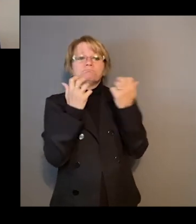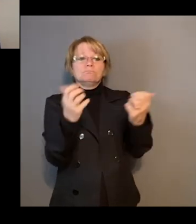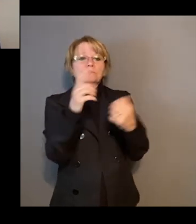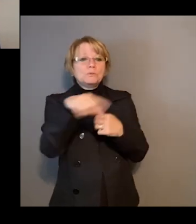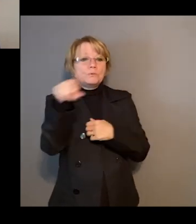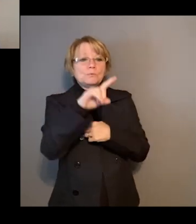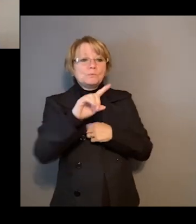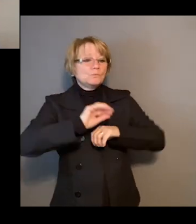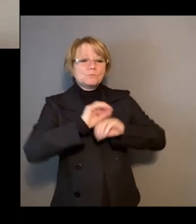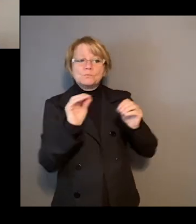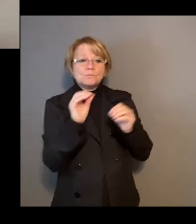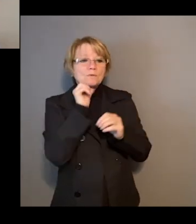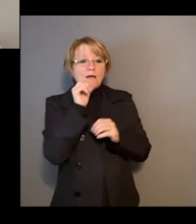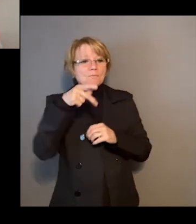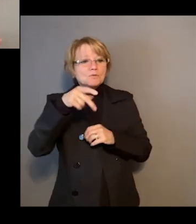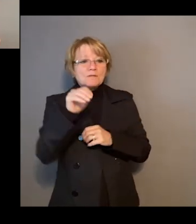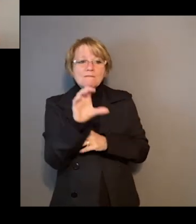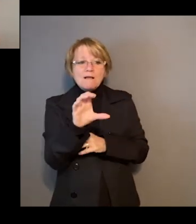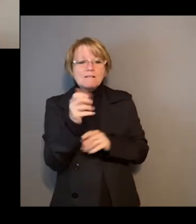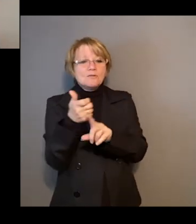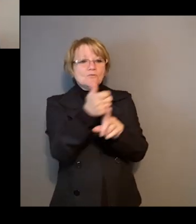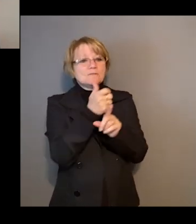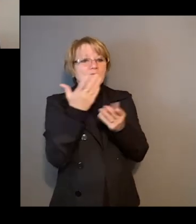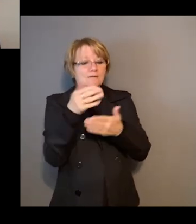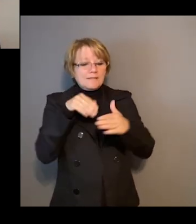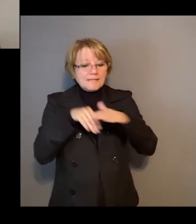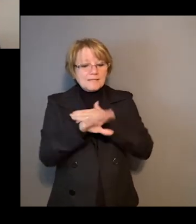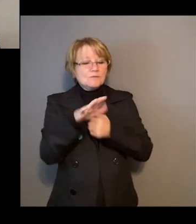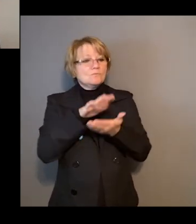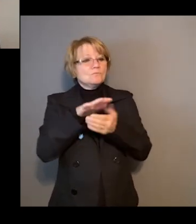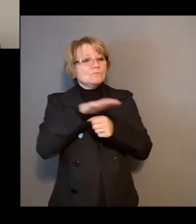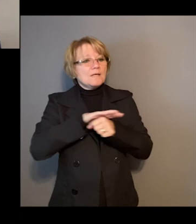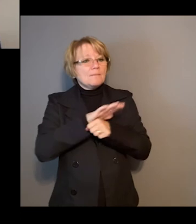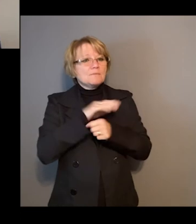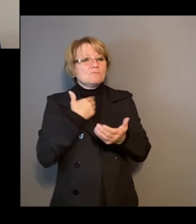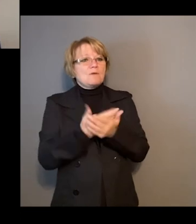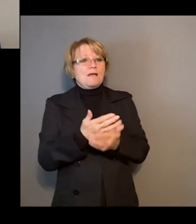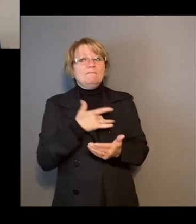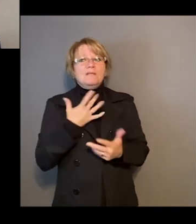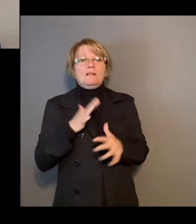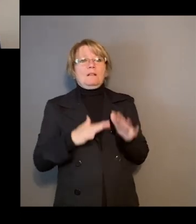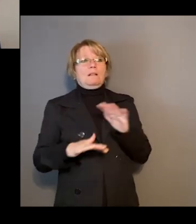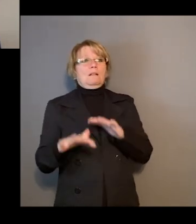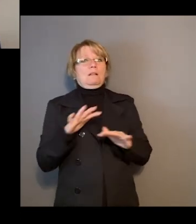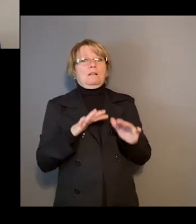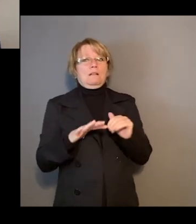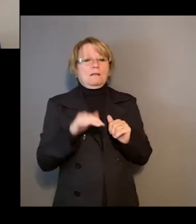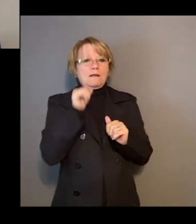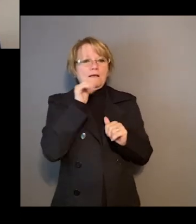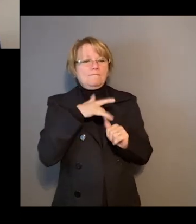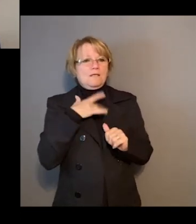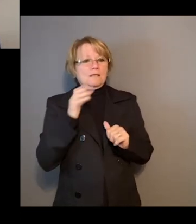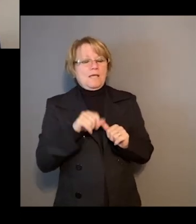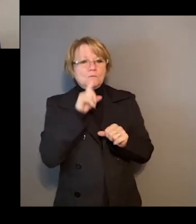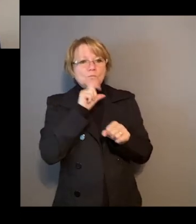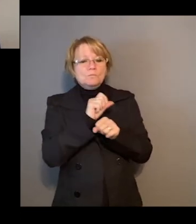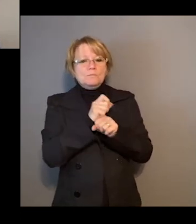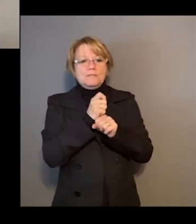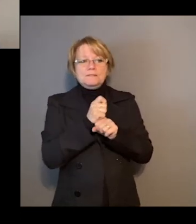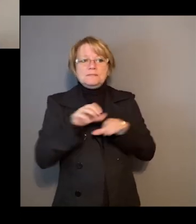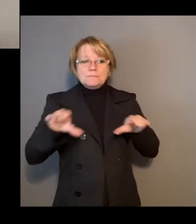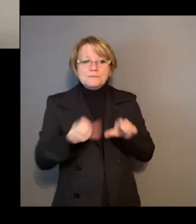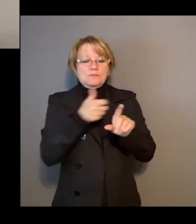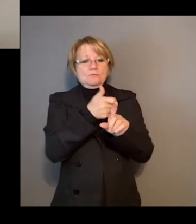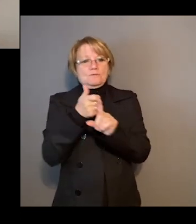be yourself on a college campus when you got there. How often do you share that story with students? How often do you tell them that